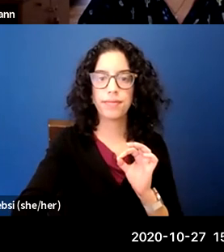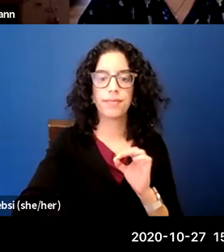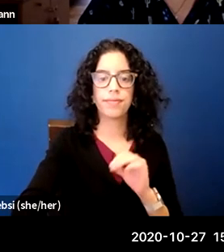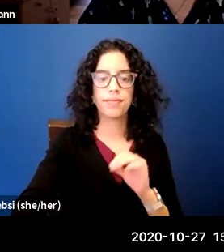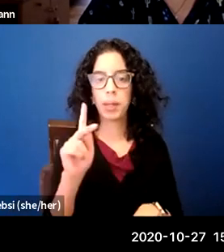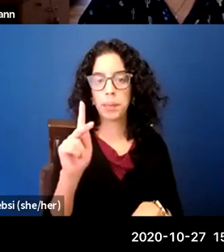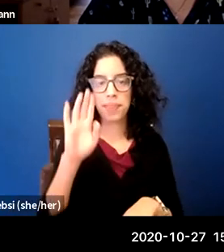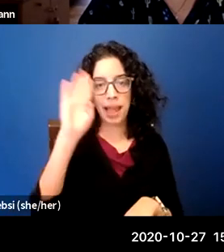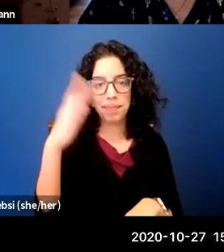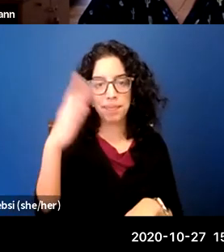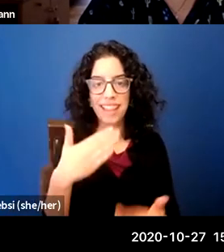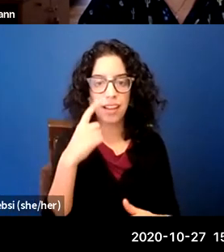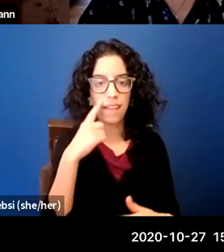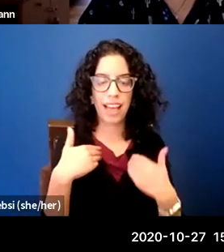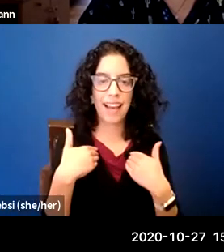Okay, great.